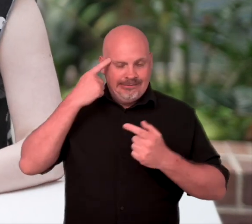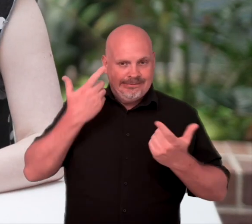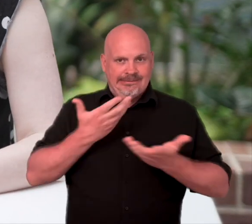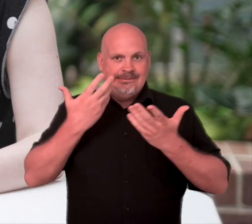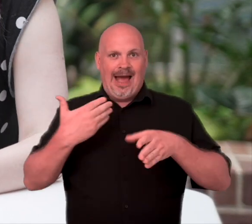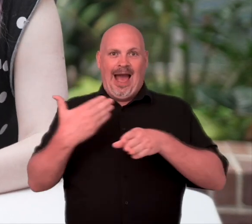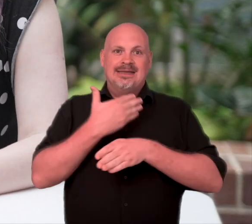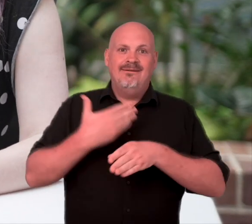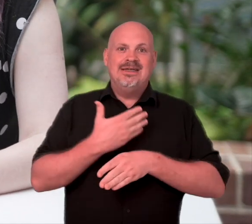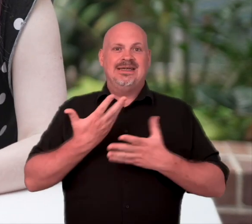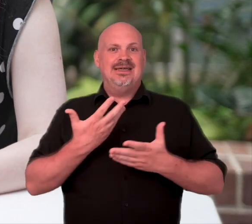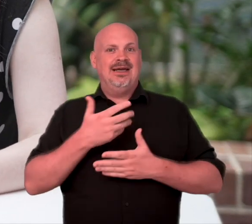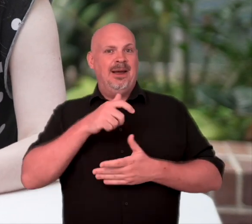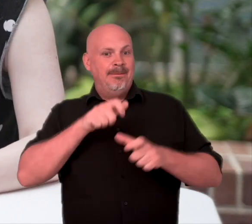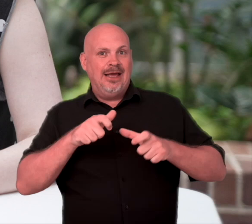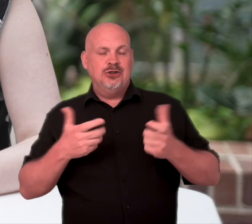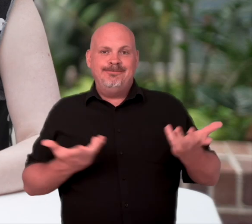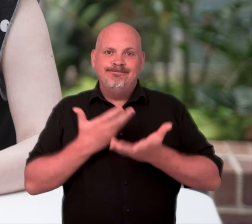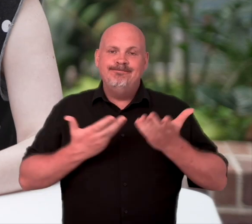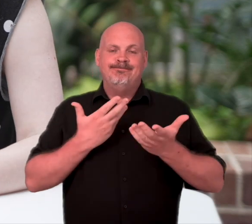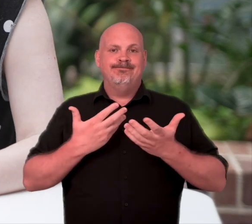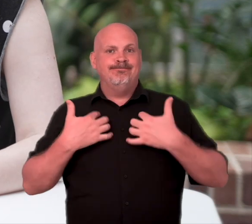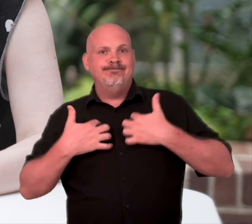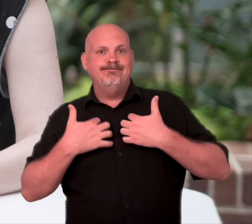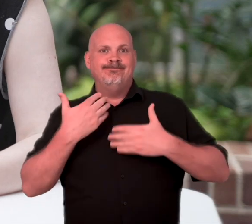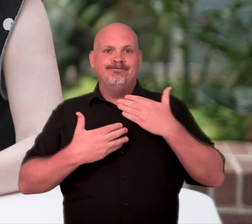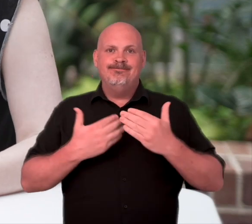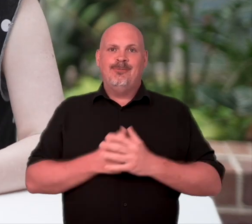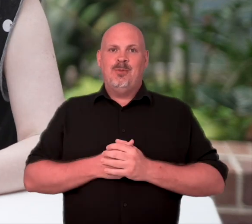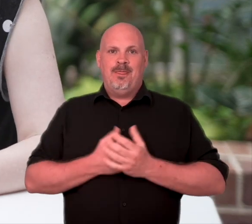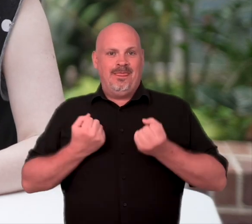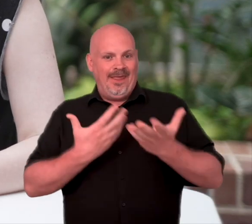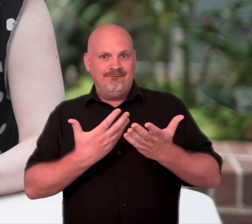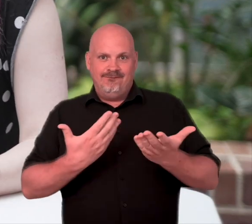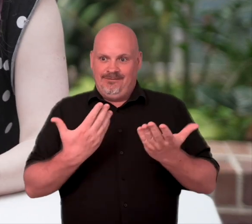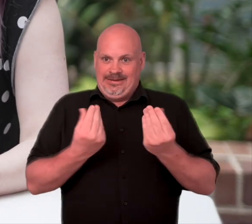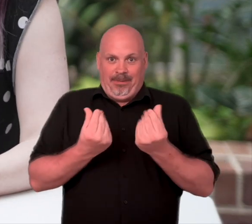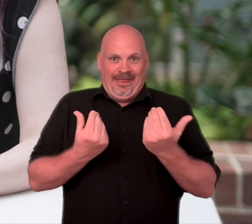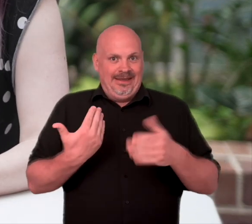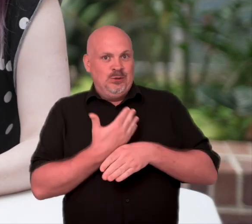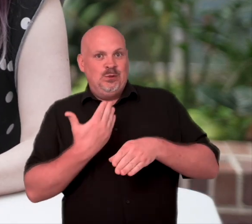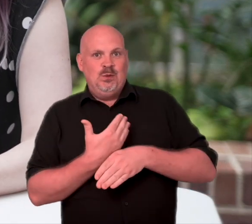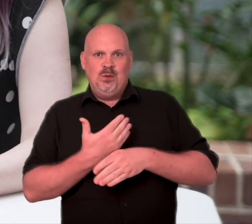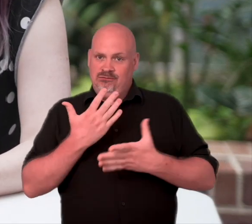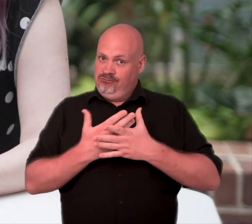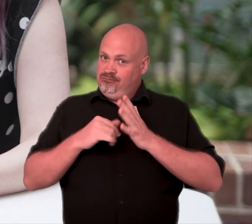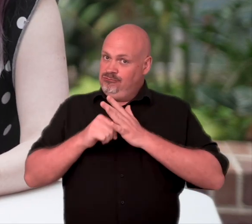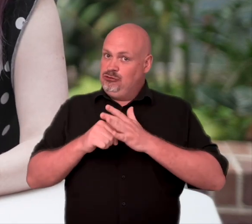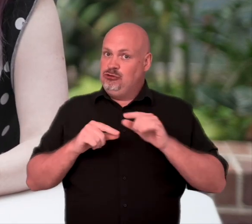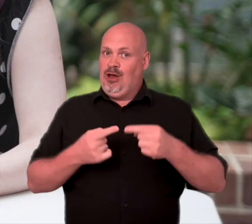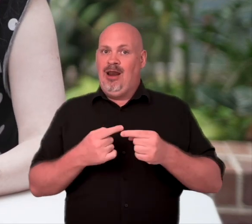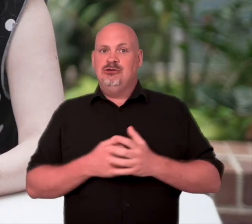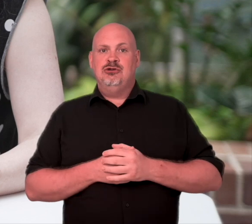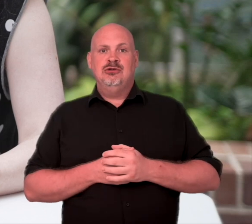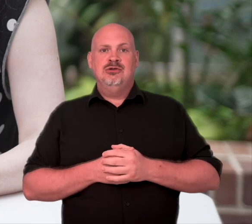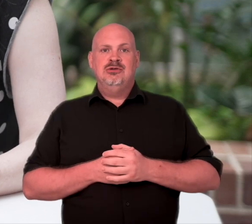trying to think up of ideas of activities for patients to keep their morale up and give them something to do as well. It was a real